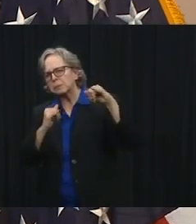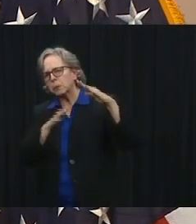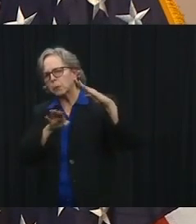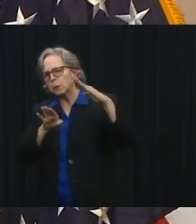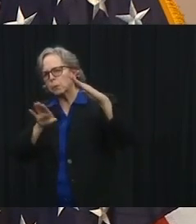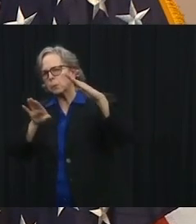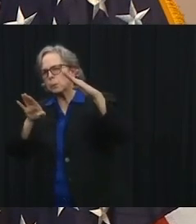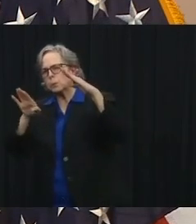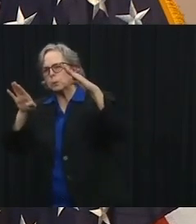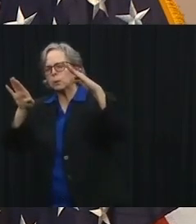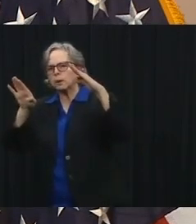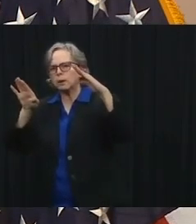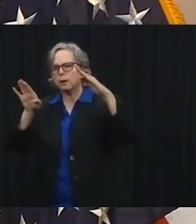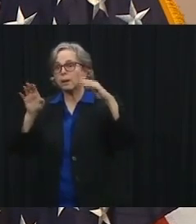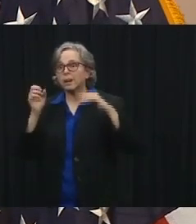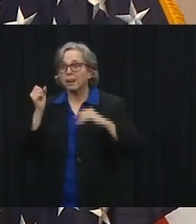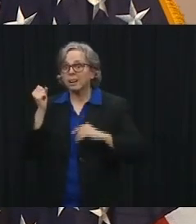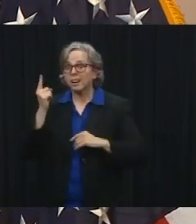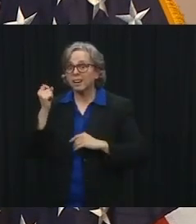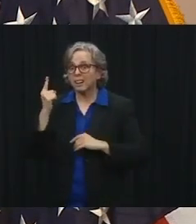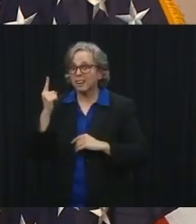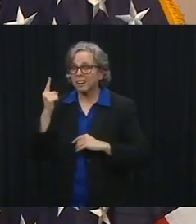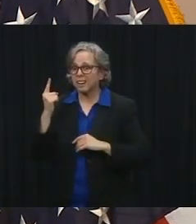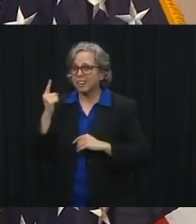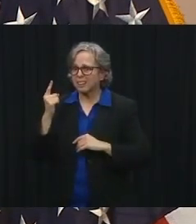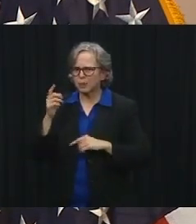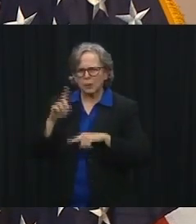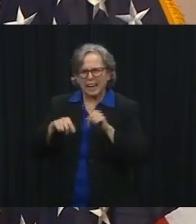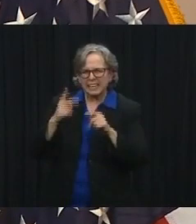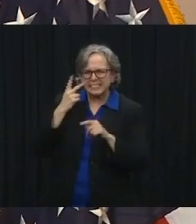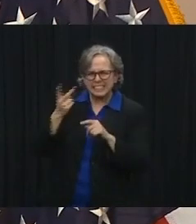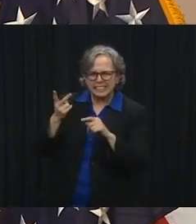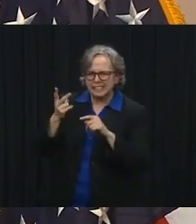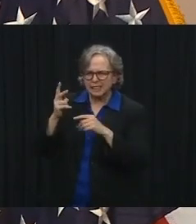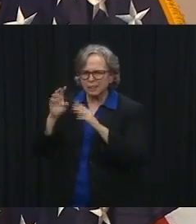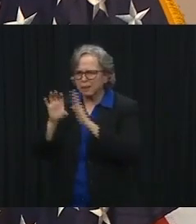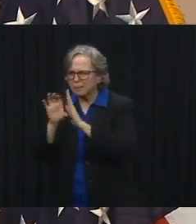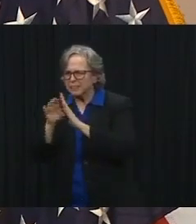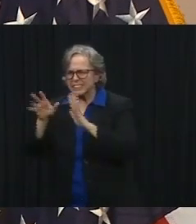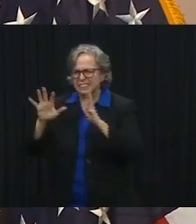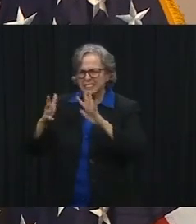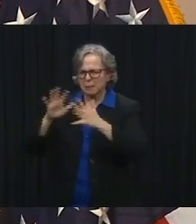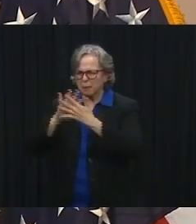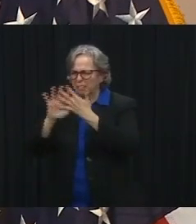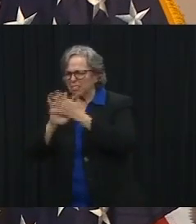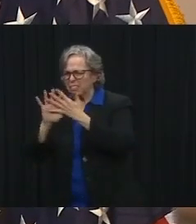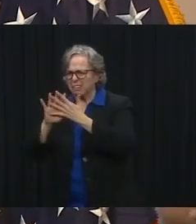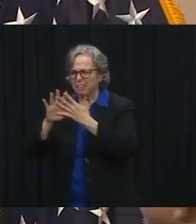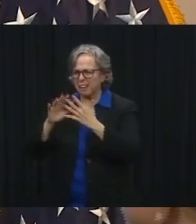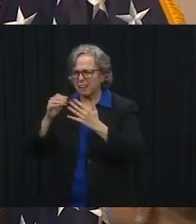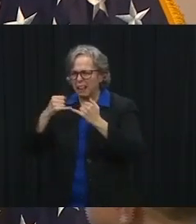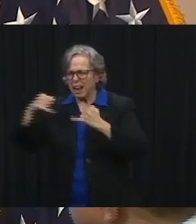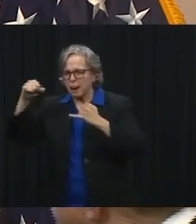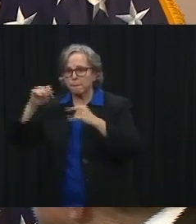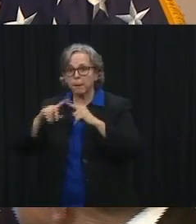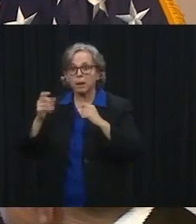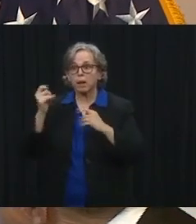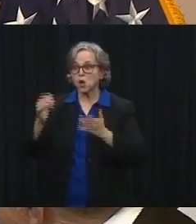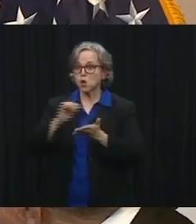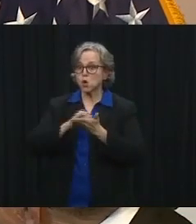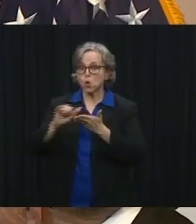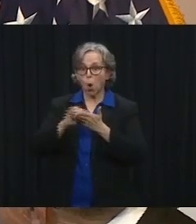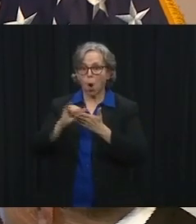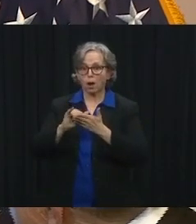state. And we're also following, you can't see very well on this, I think, but New York. I mean, the latest science,